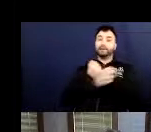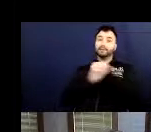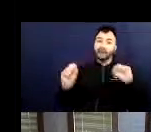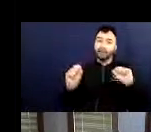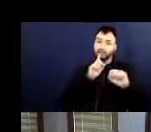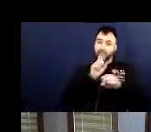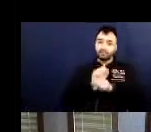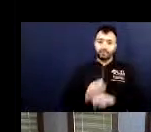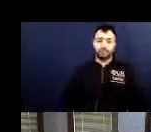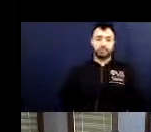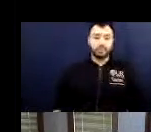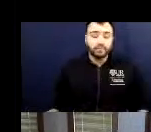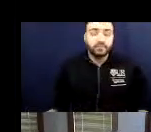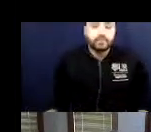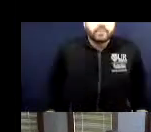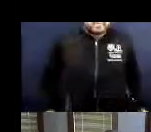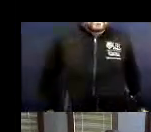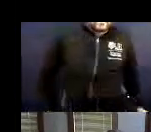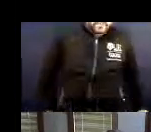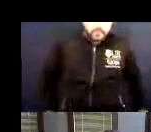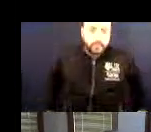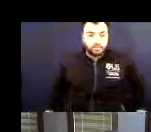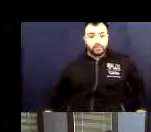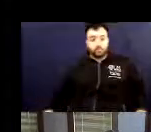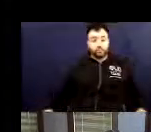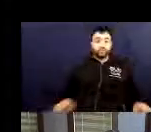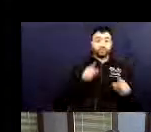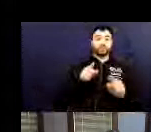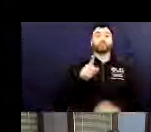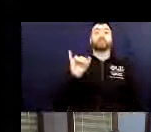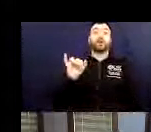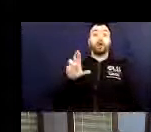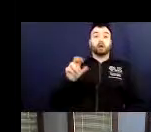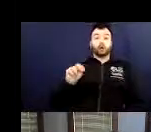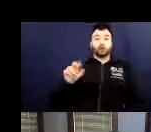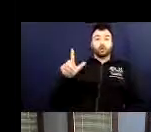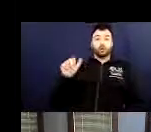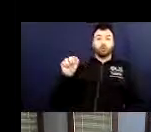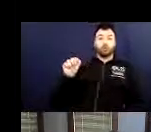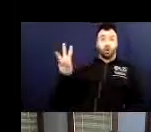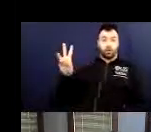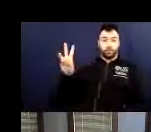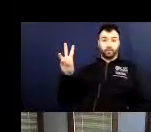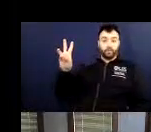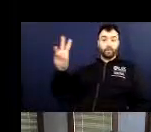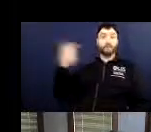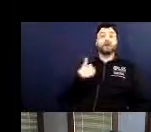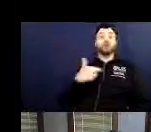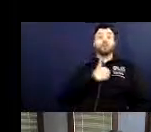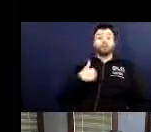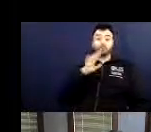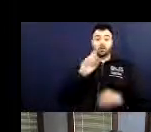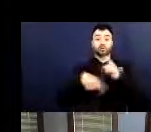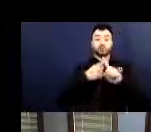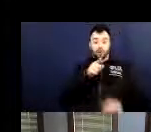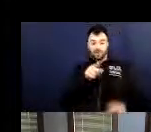law prohibition. This came from Richard Cowan, who said whenever drugs we ban or prohibit, or for which